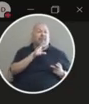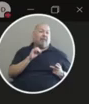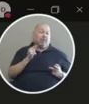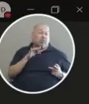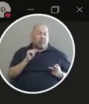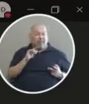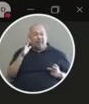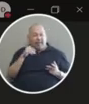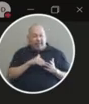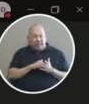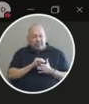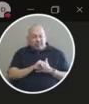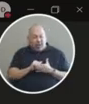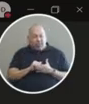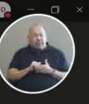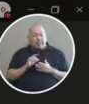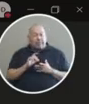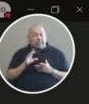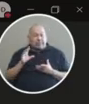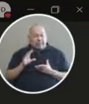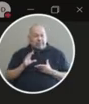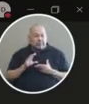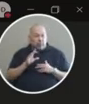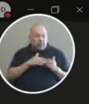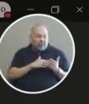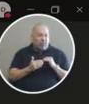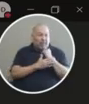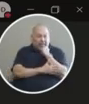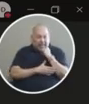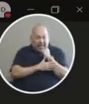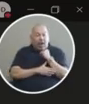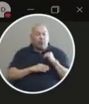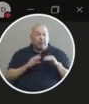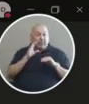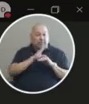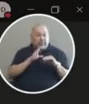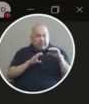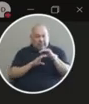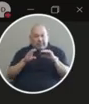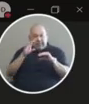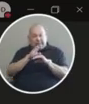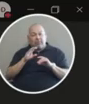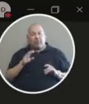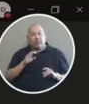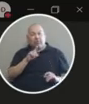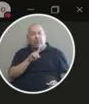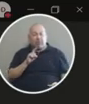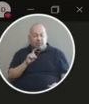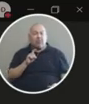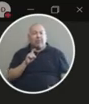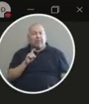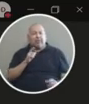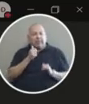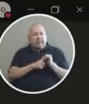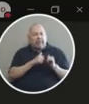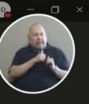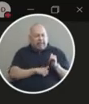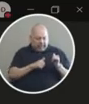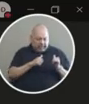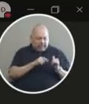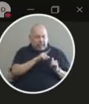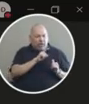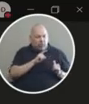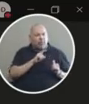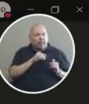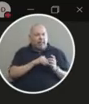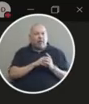at $5,000, then you couple that with what the county is doing, and then you're a little over 100 on each. And okay.